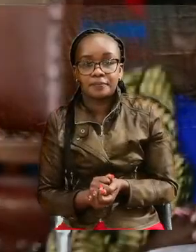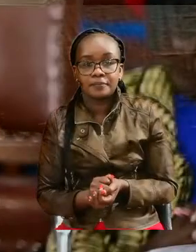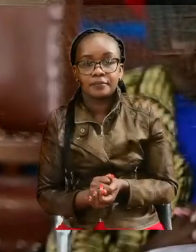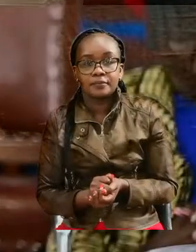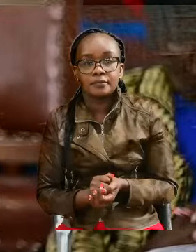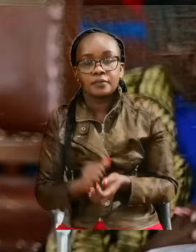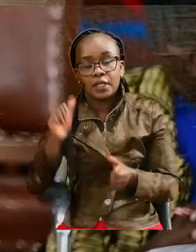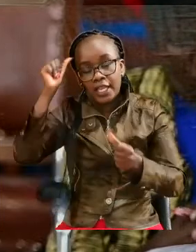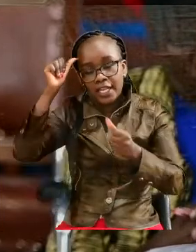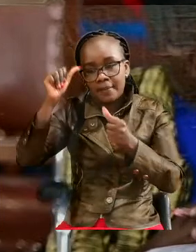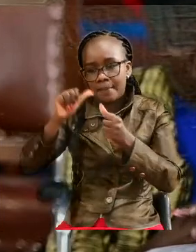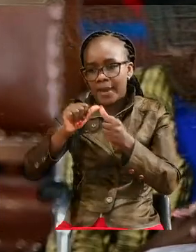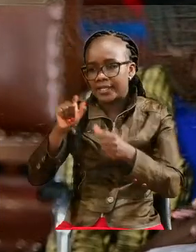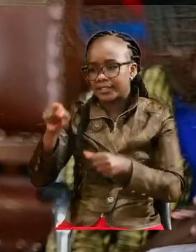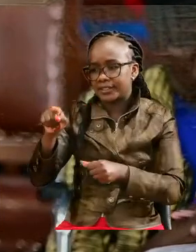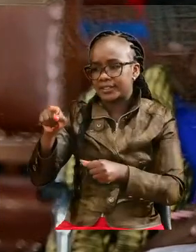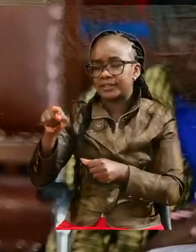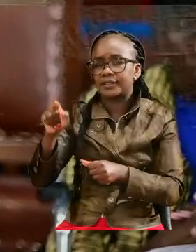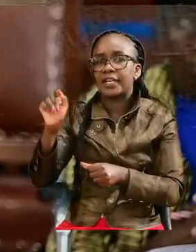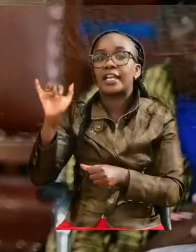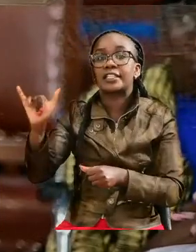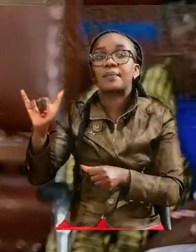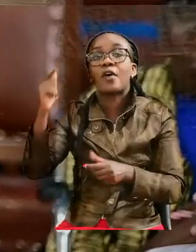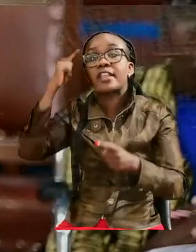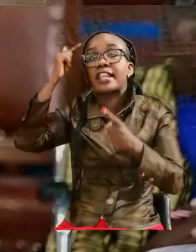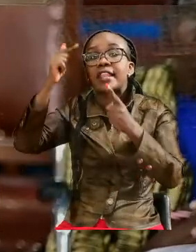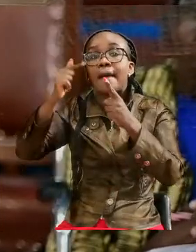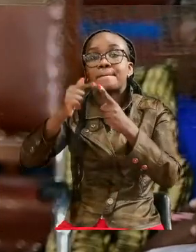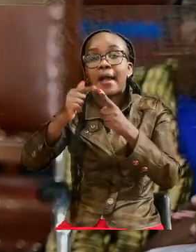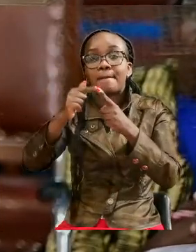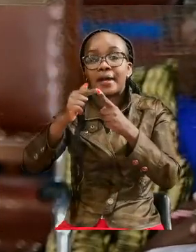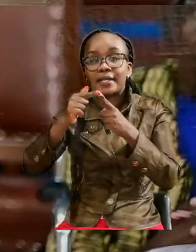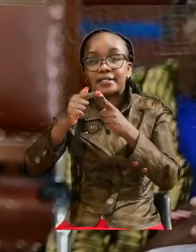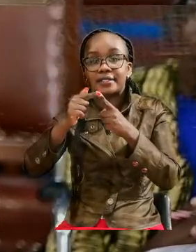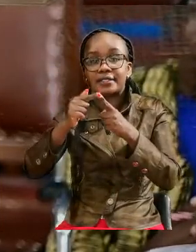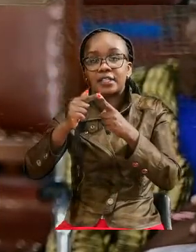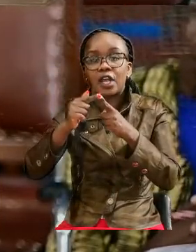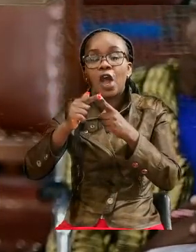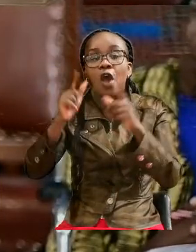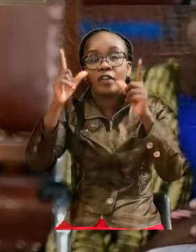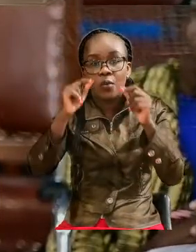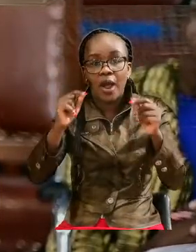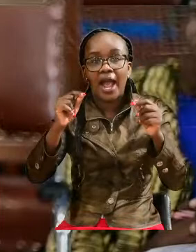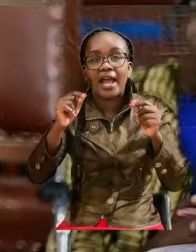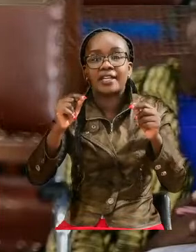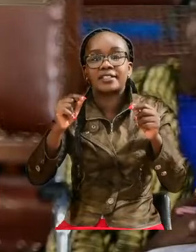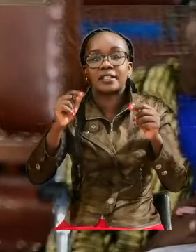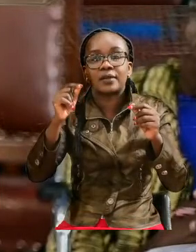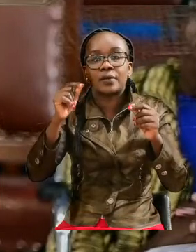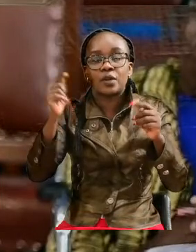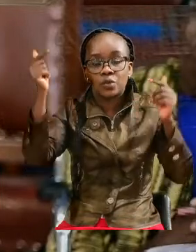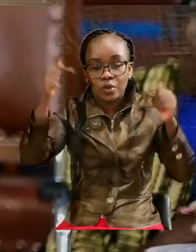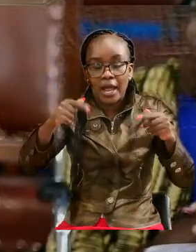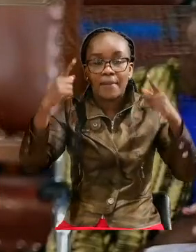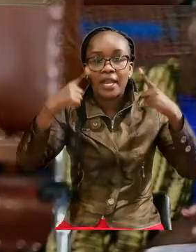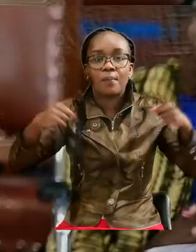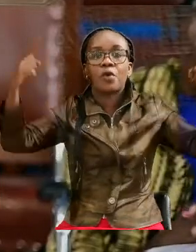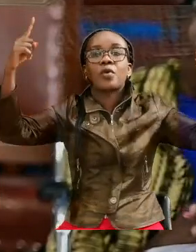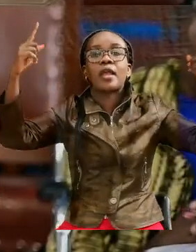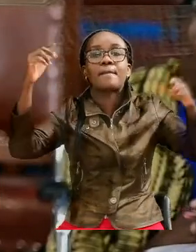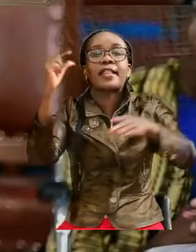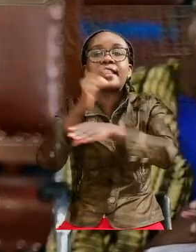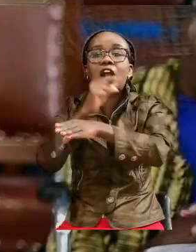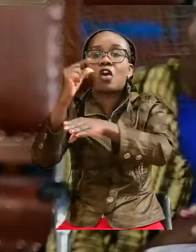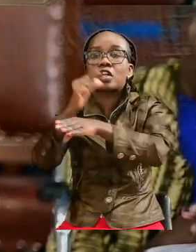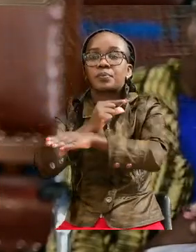He reminds Timothy the purpose of his work as an apostle has been to proclaim the gospel,